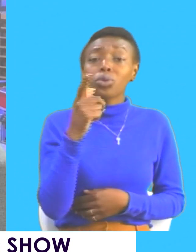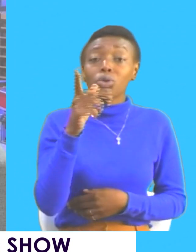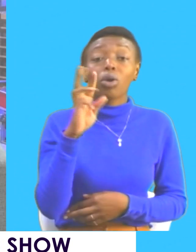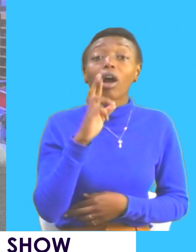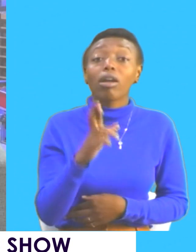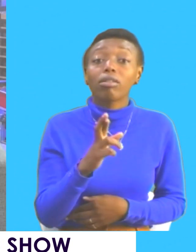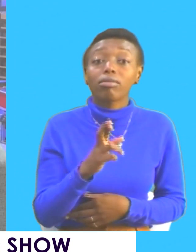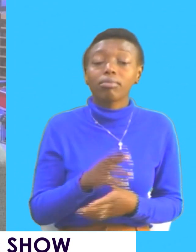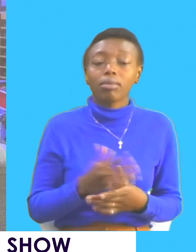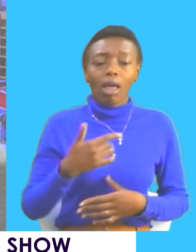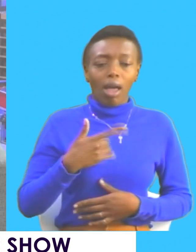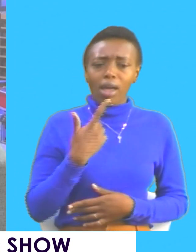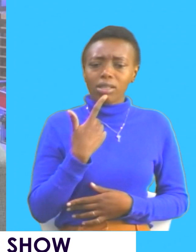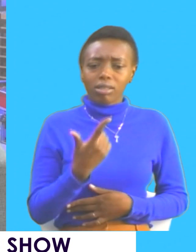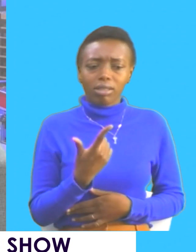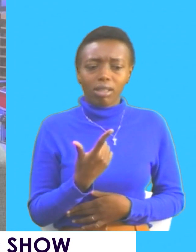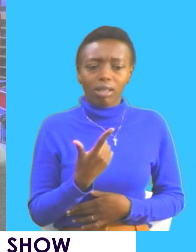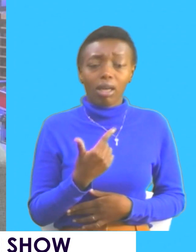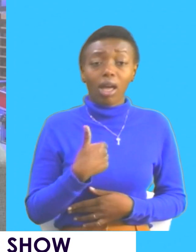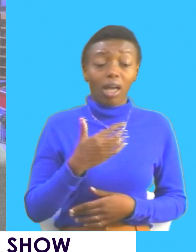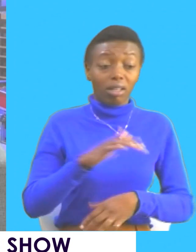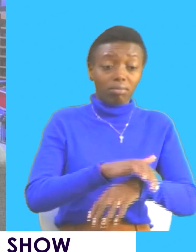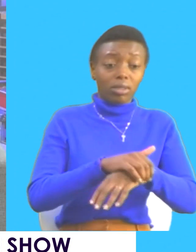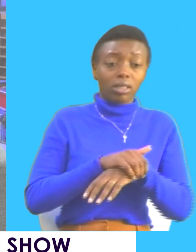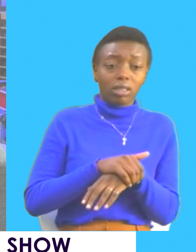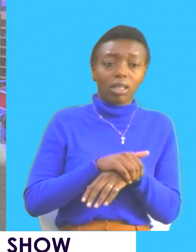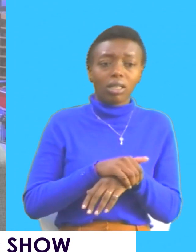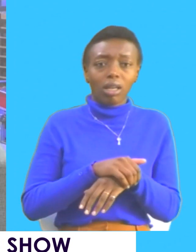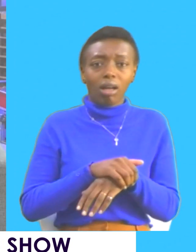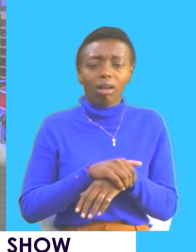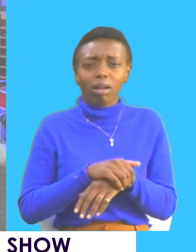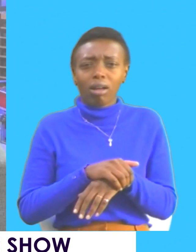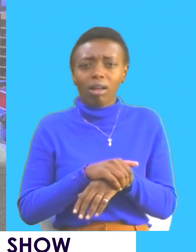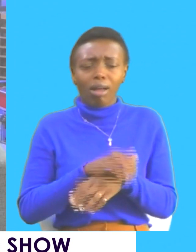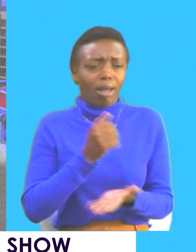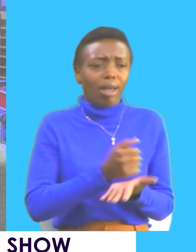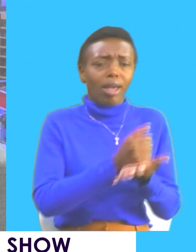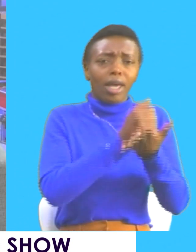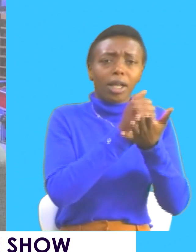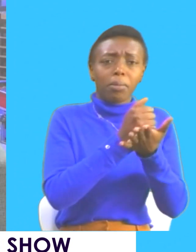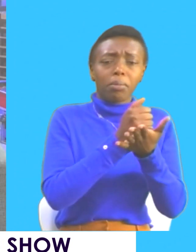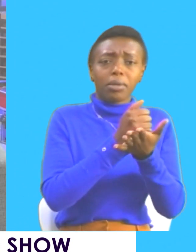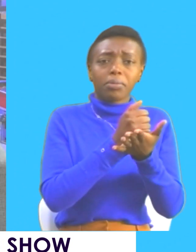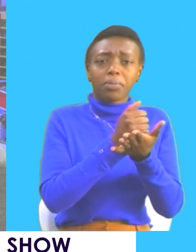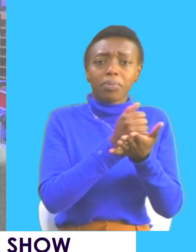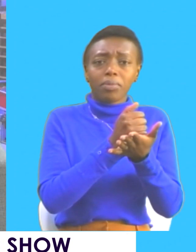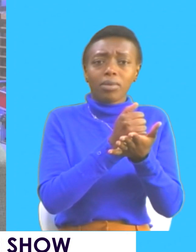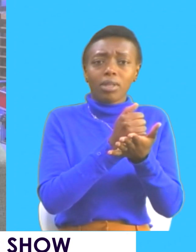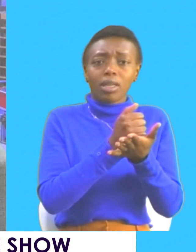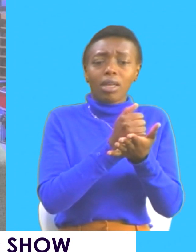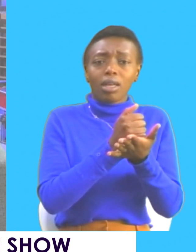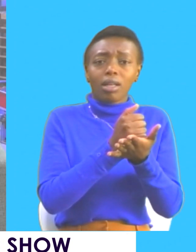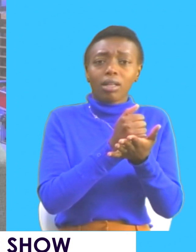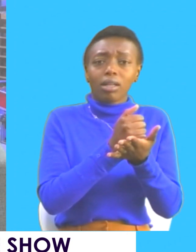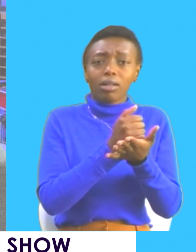I tell myself that I need counsel because I realize that the more people talk to me and advise me,